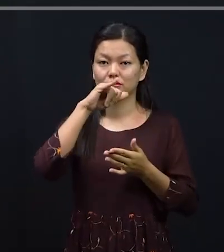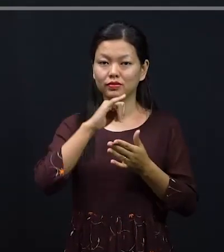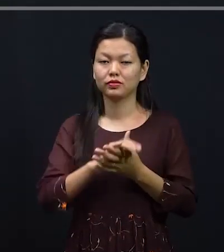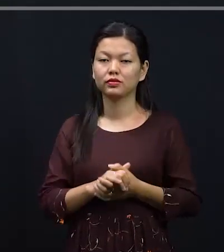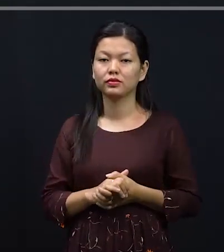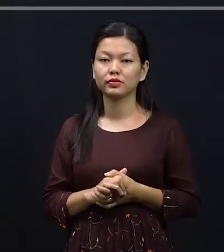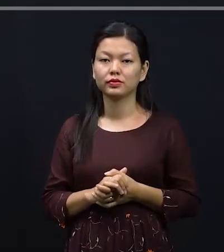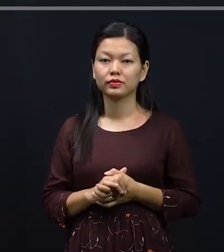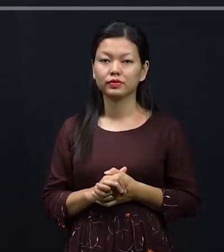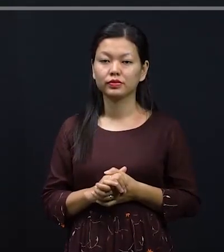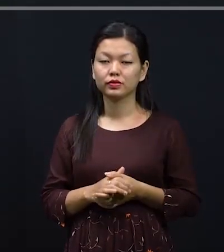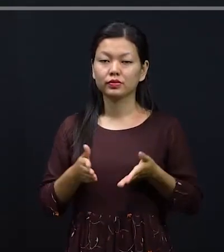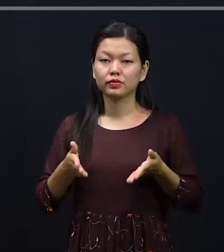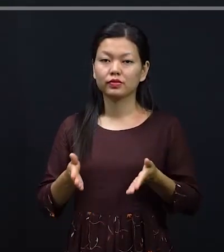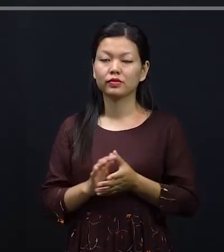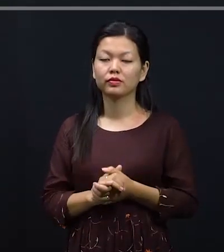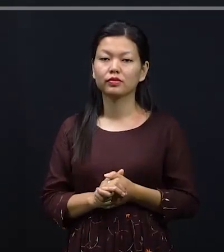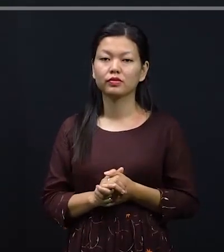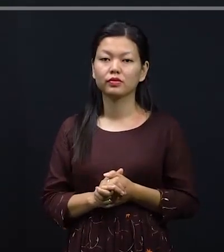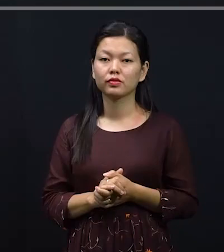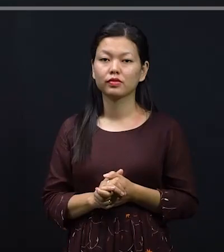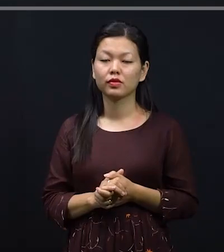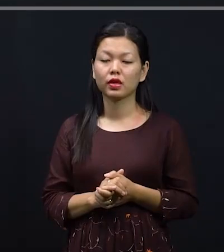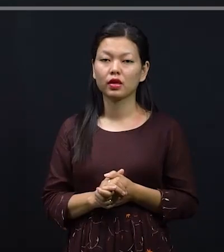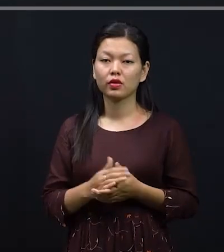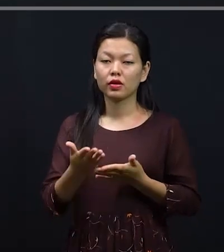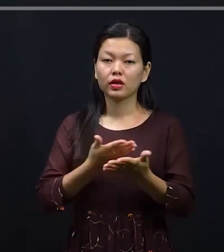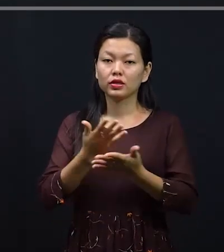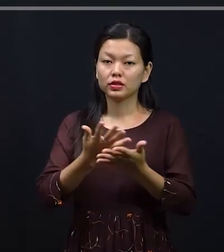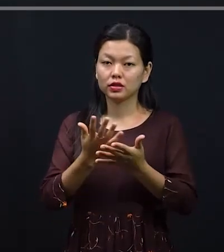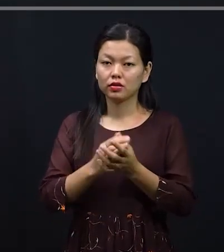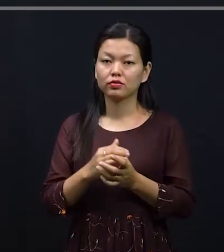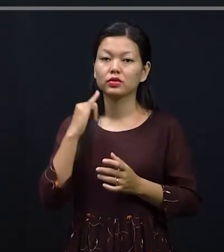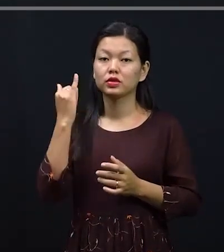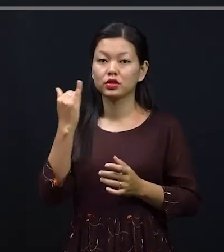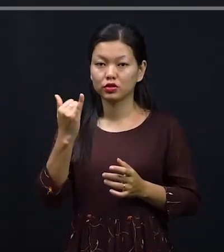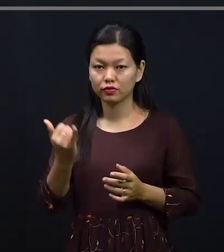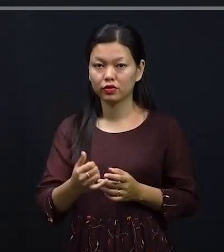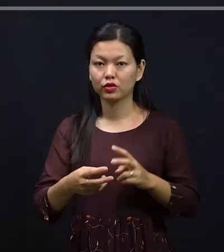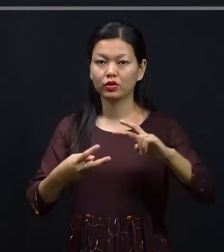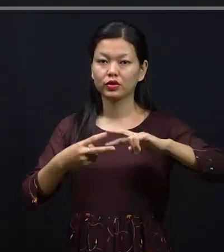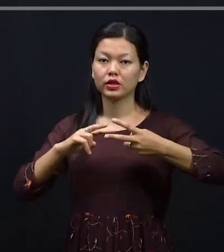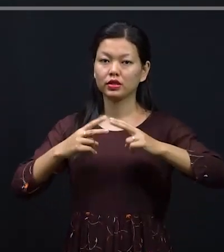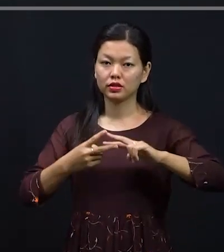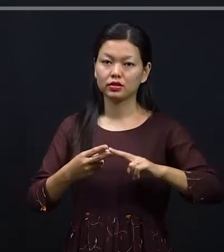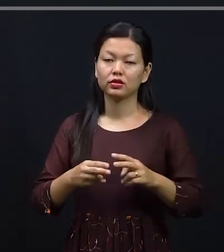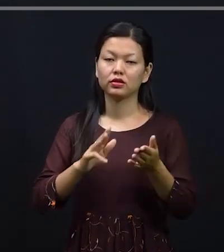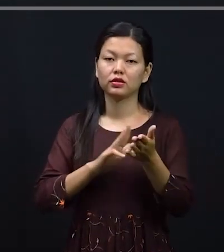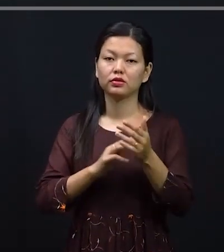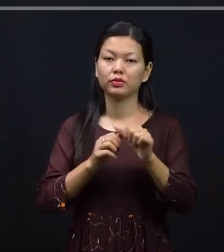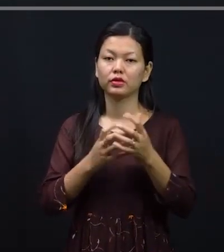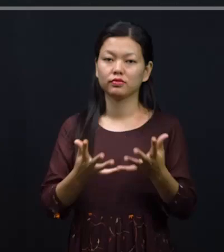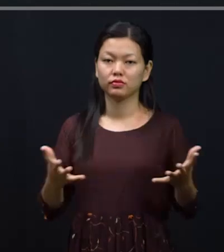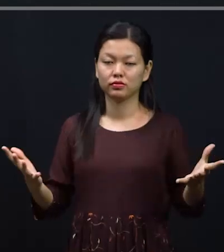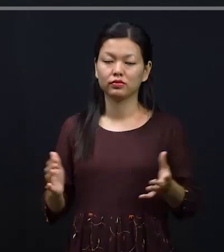So today I would like to discuss the search for genetic material. And all of